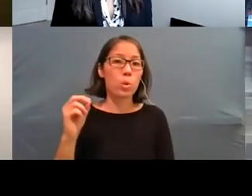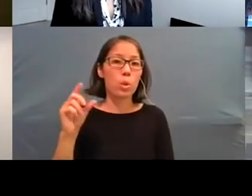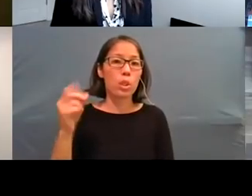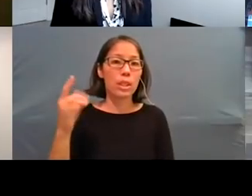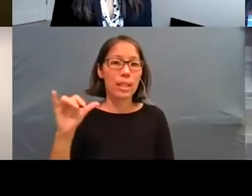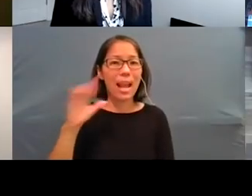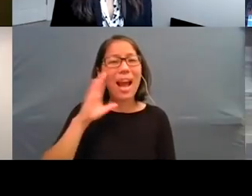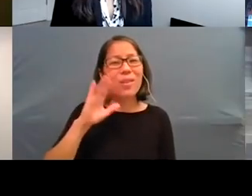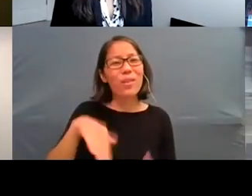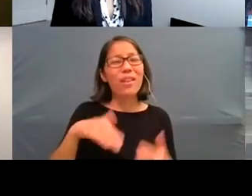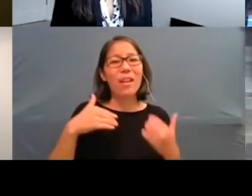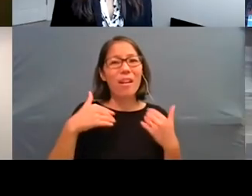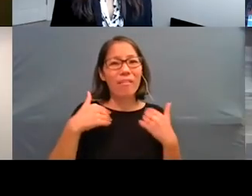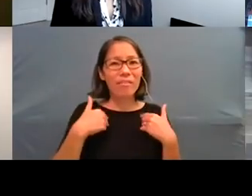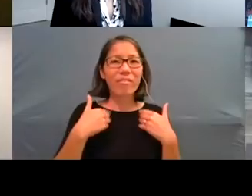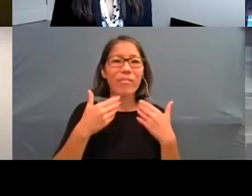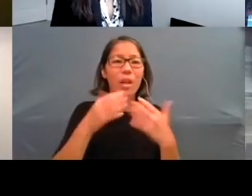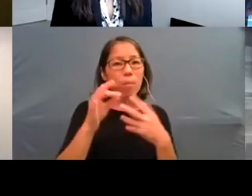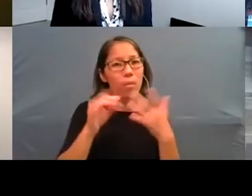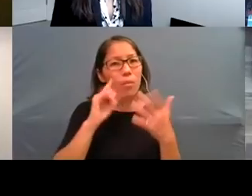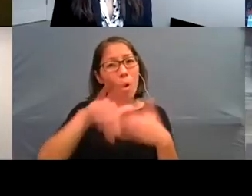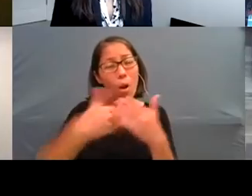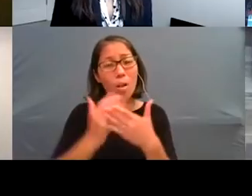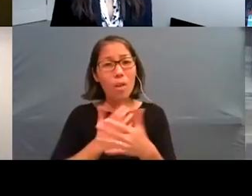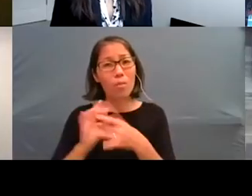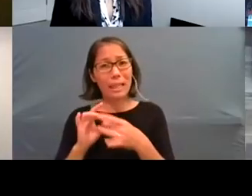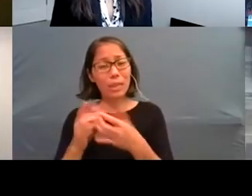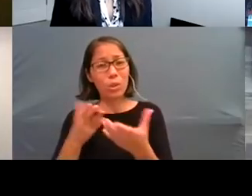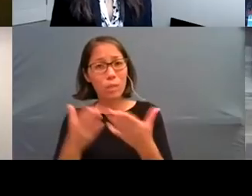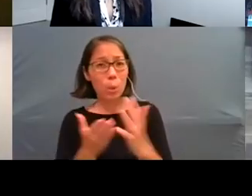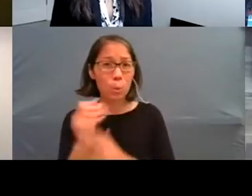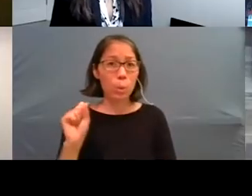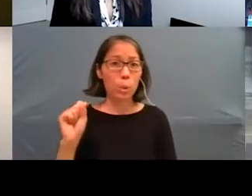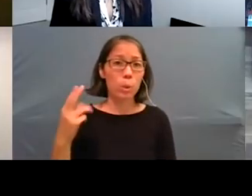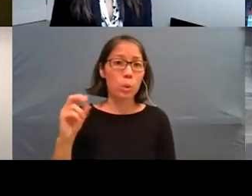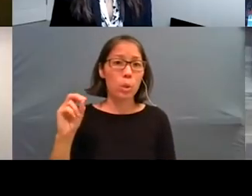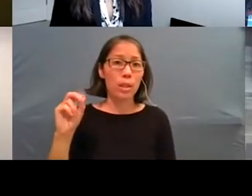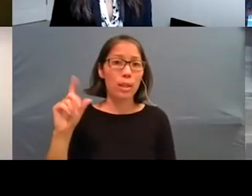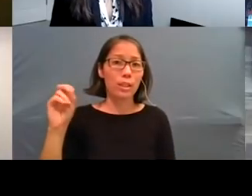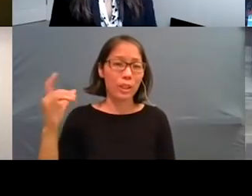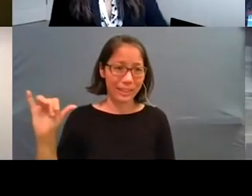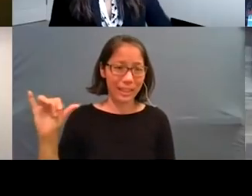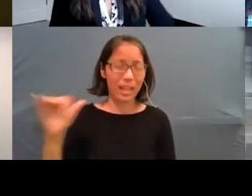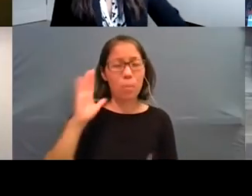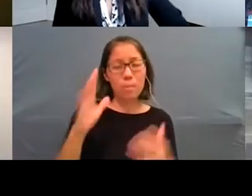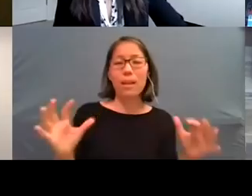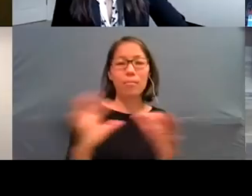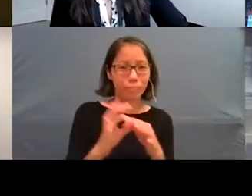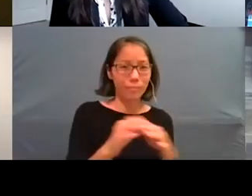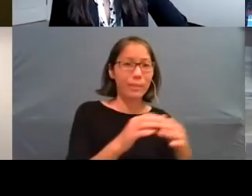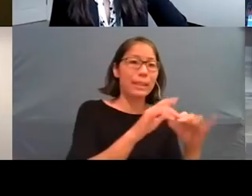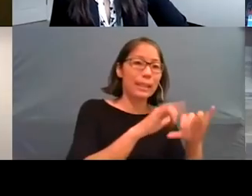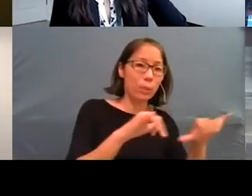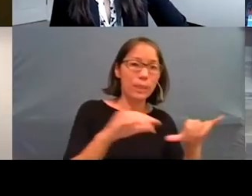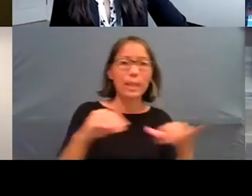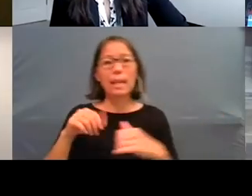for all of our related services through Schoology, but the short answer is yes, it's going to be a combination of asynchronous and synchronous.